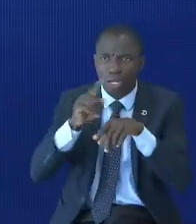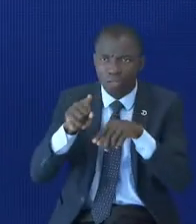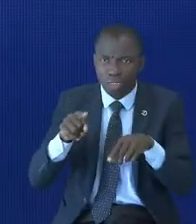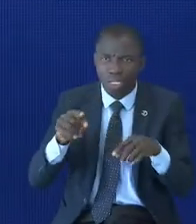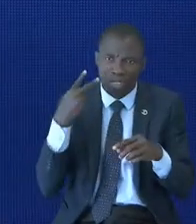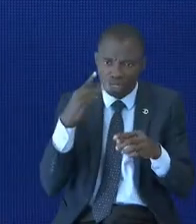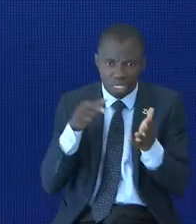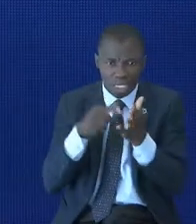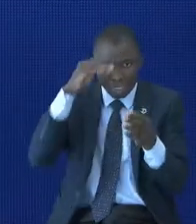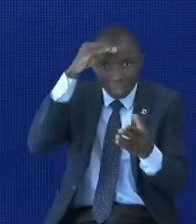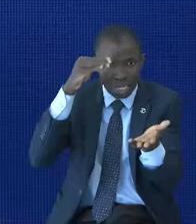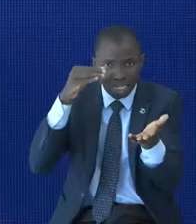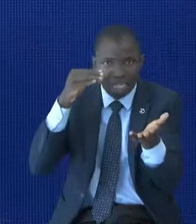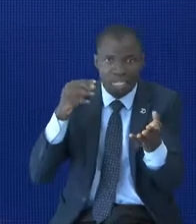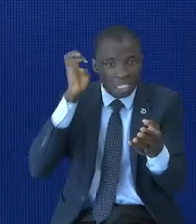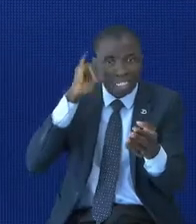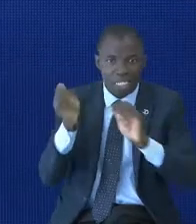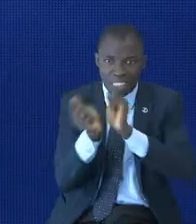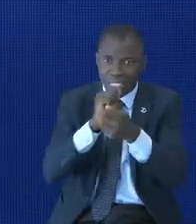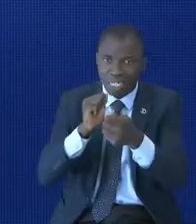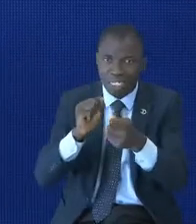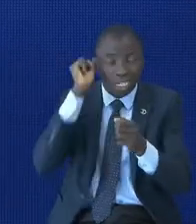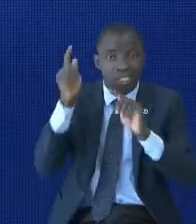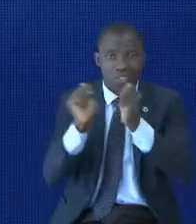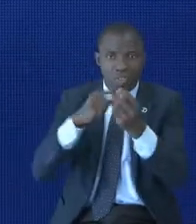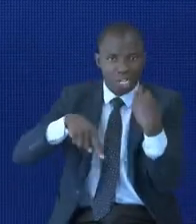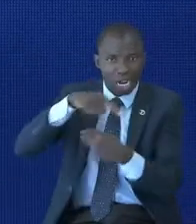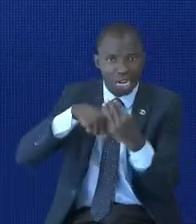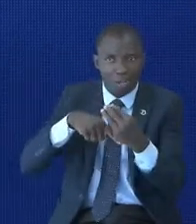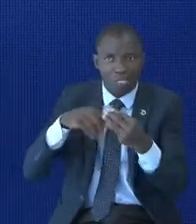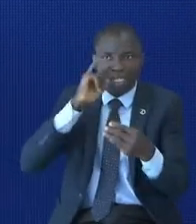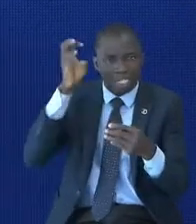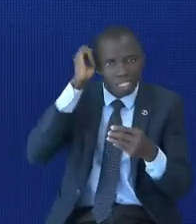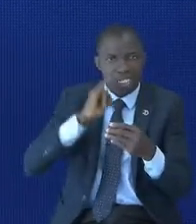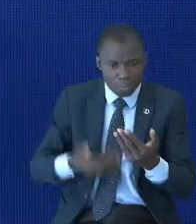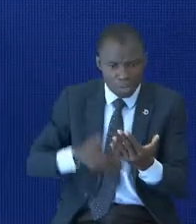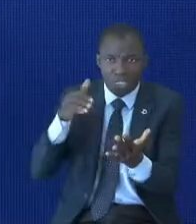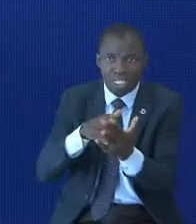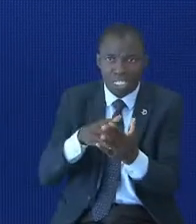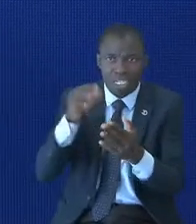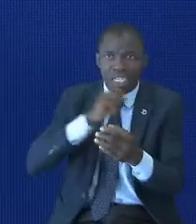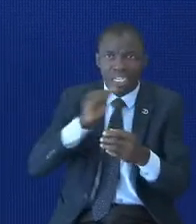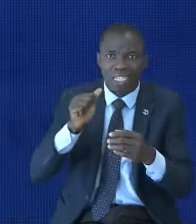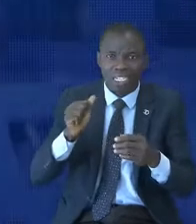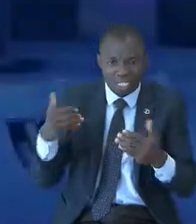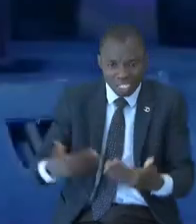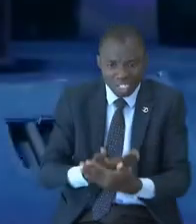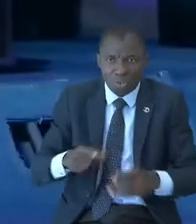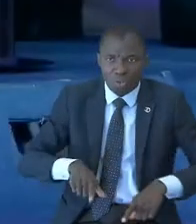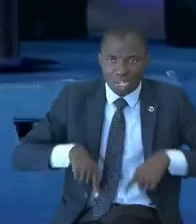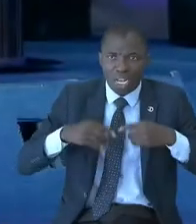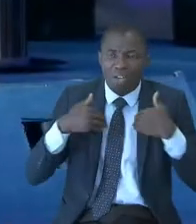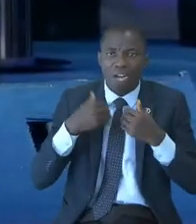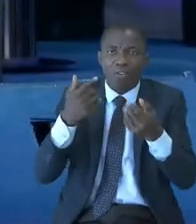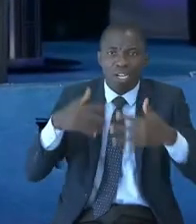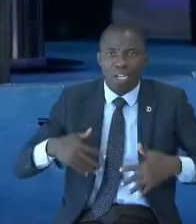man. He's changed. He's turned around. He's converted. A new life has come. You'll